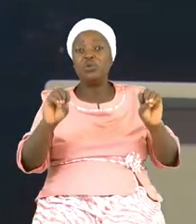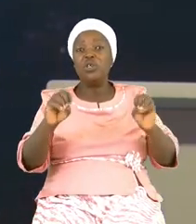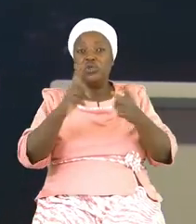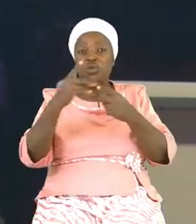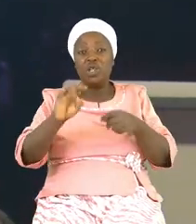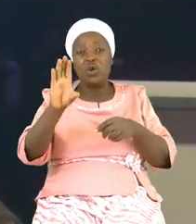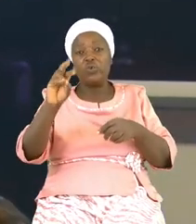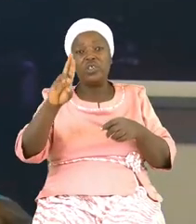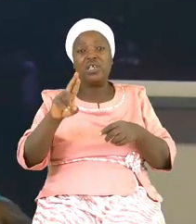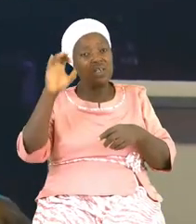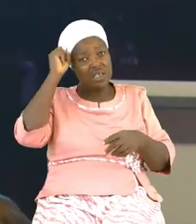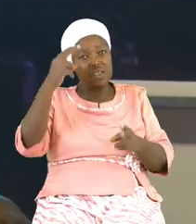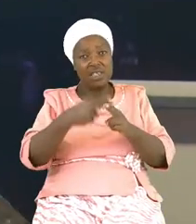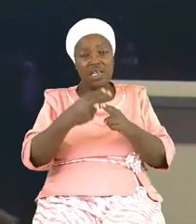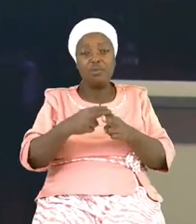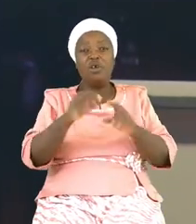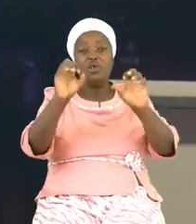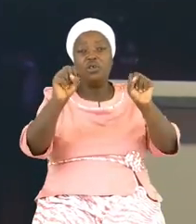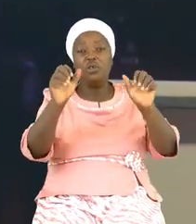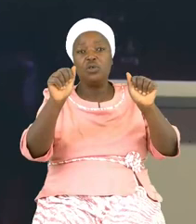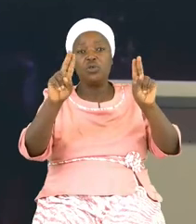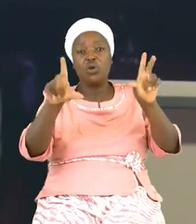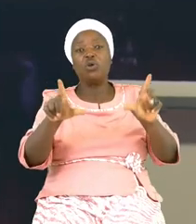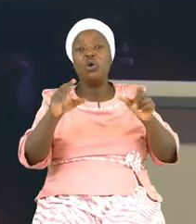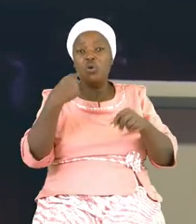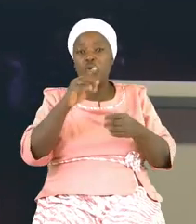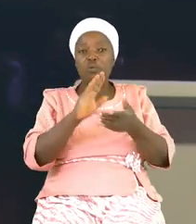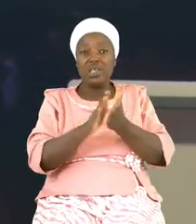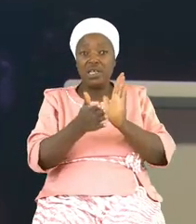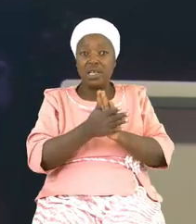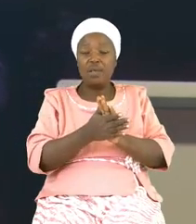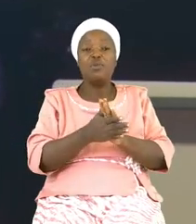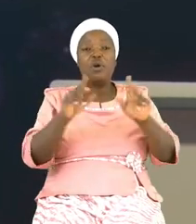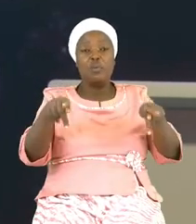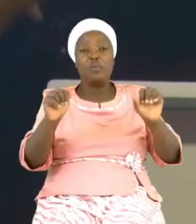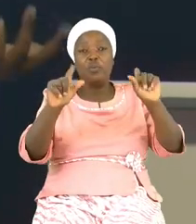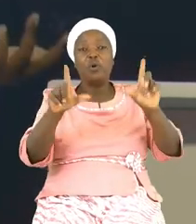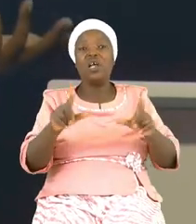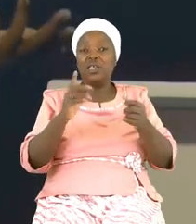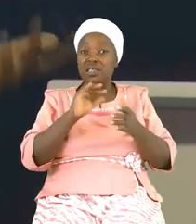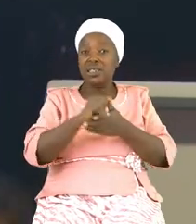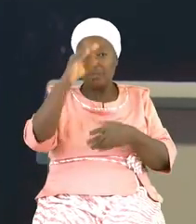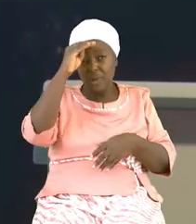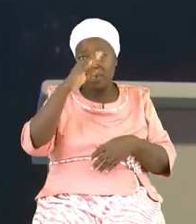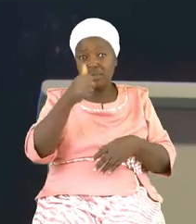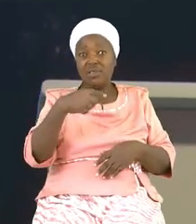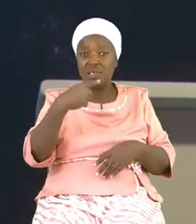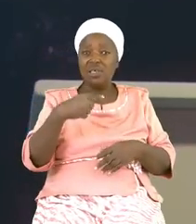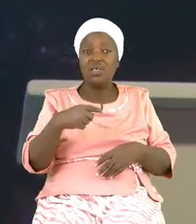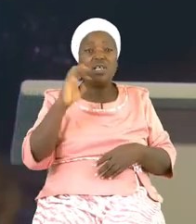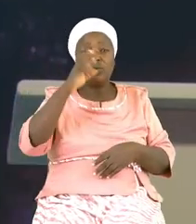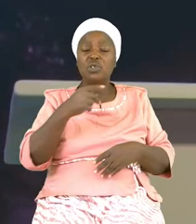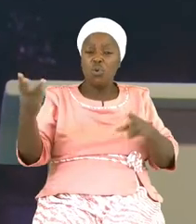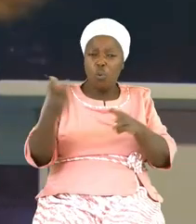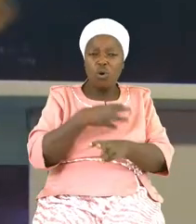Saul, who became Paul. That man, he himself said he was the worst of sinners,